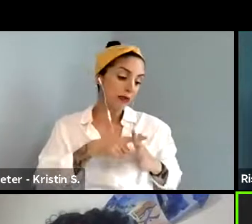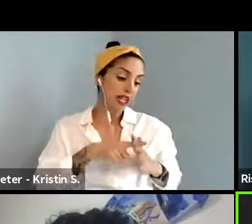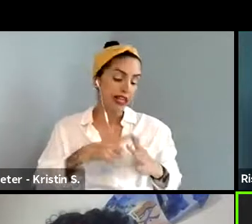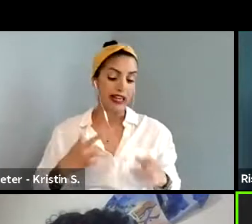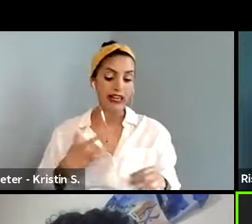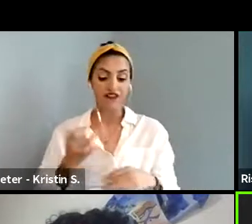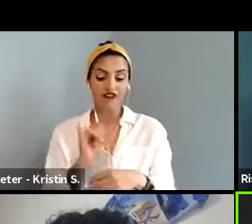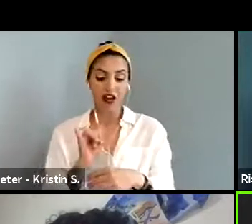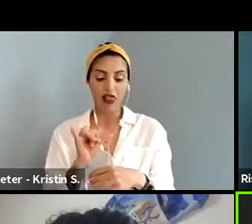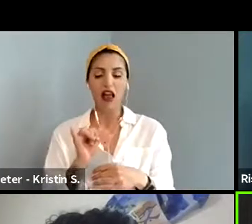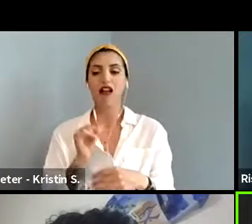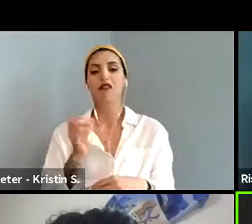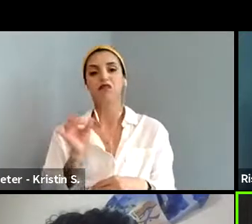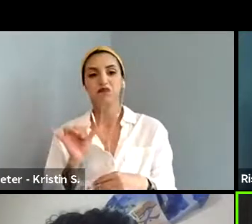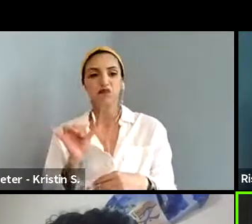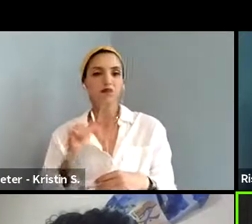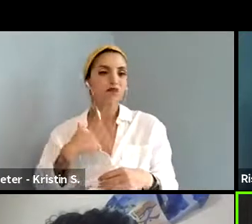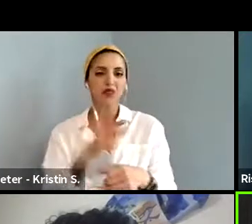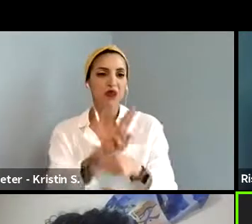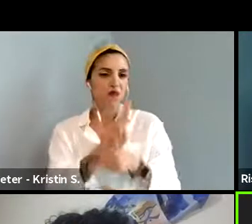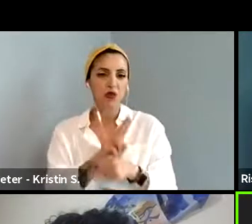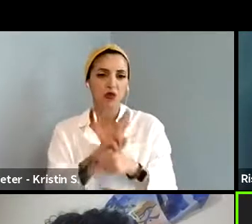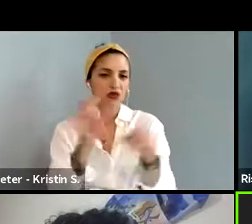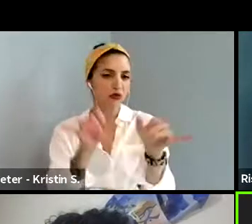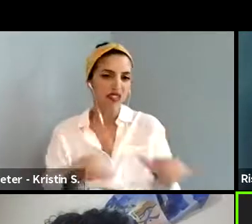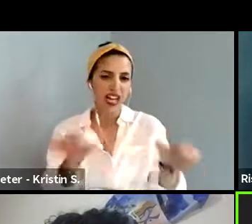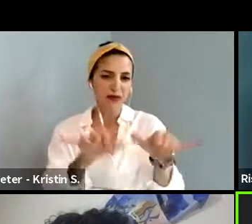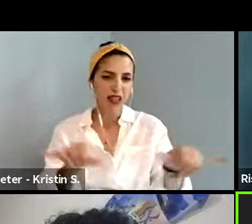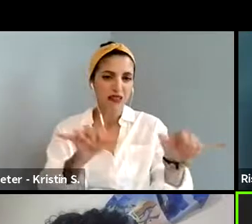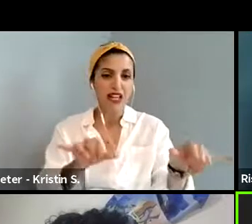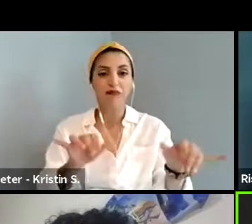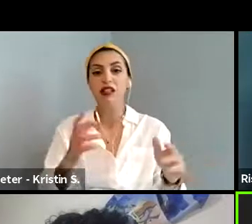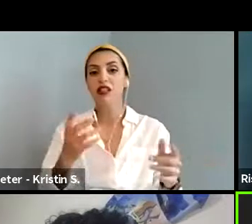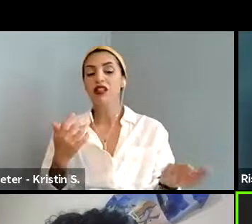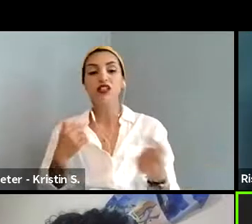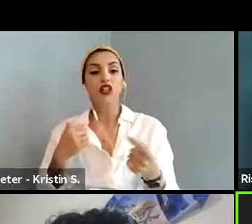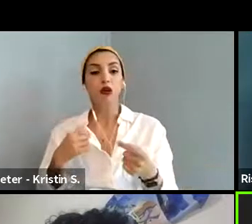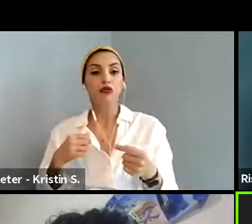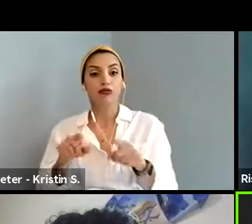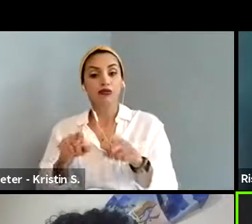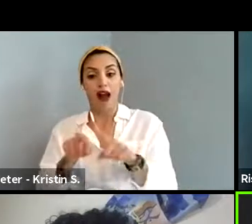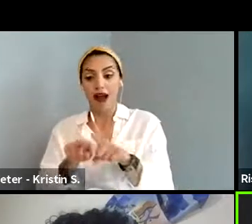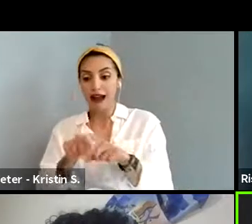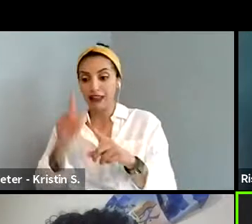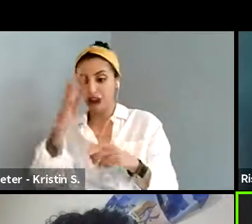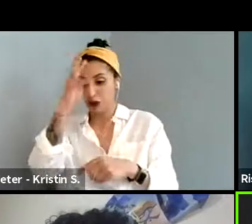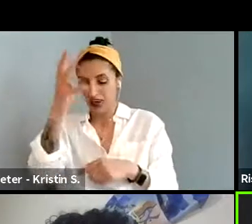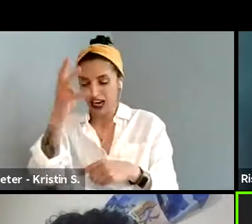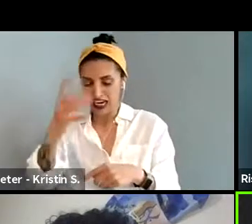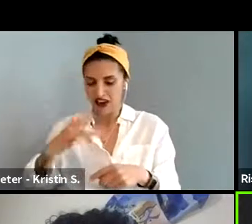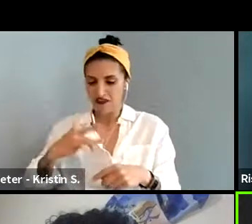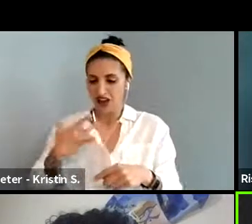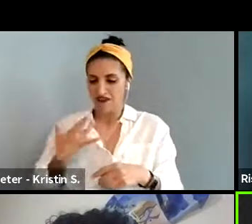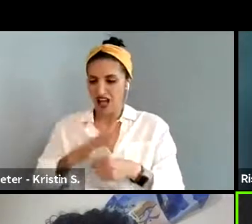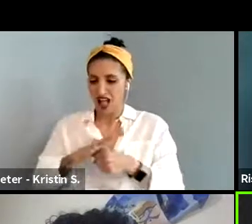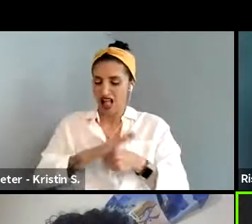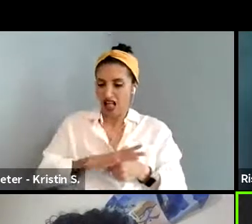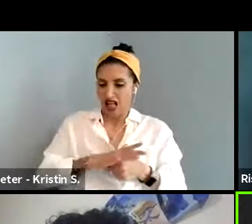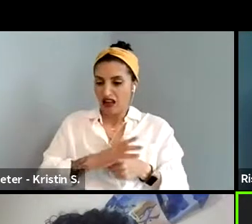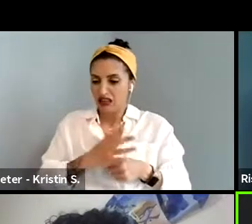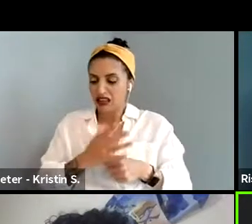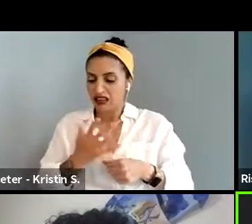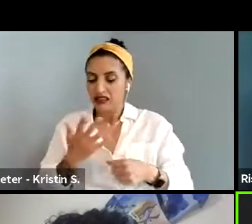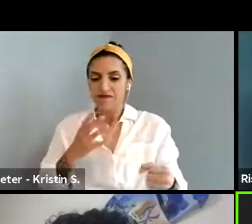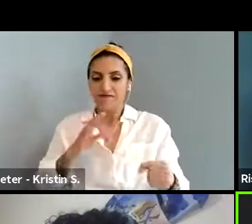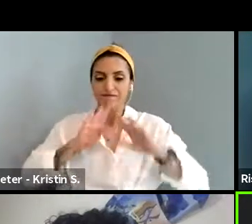like, okay, well, I'm used to this. As a creative, I felt stifled. But then I thought, wait, I'm a creative.